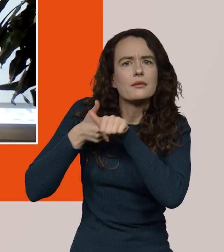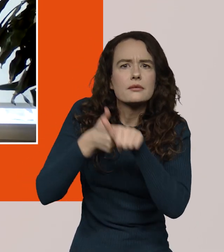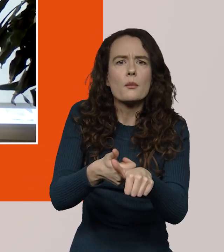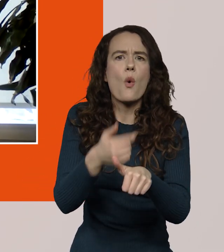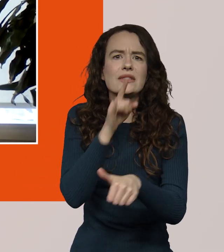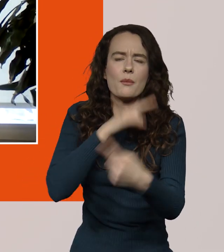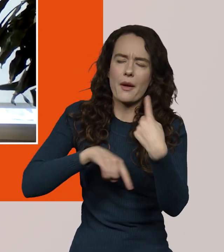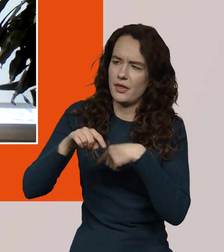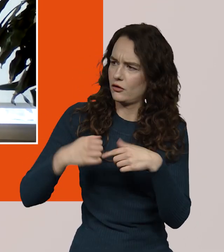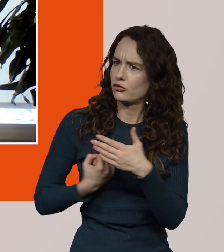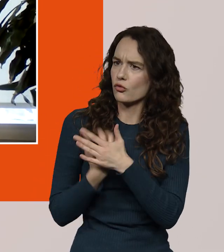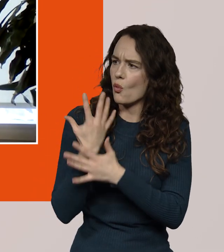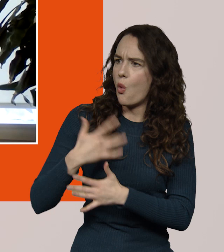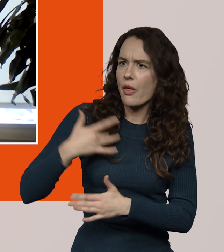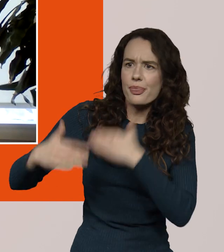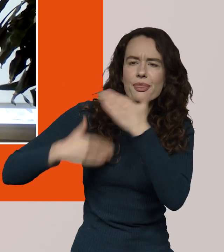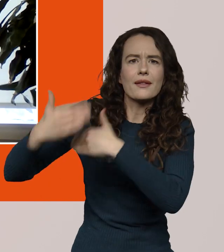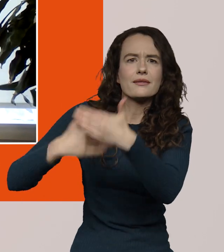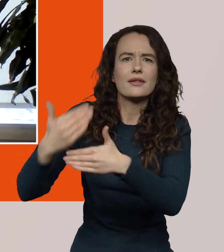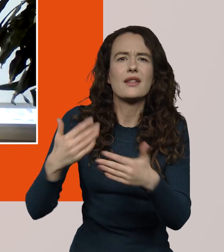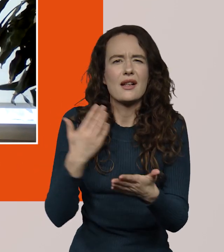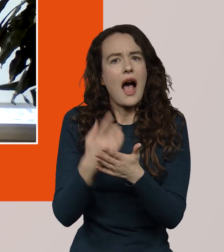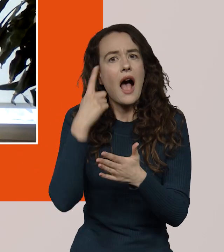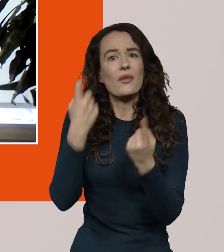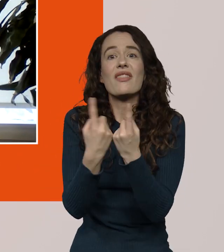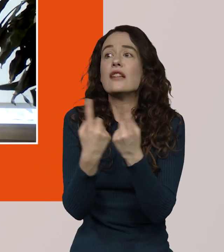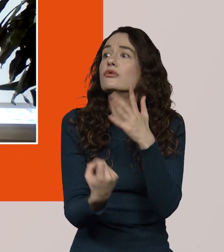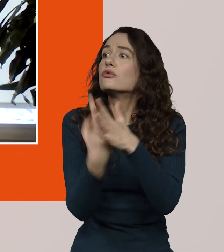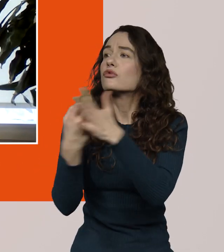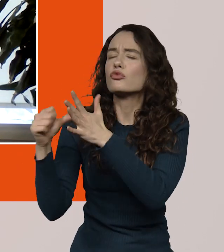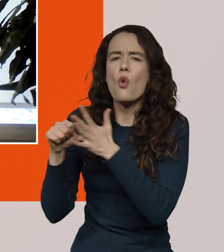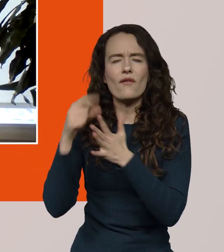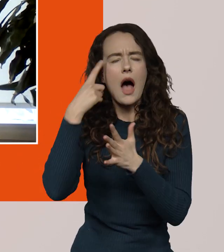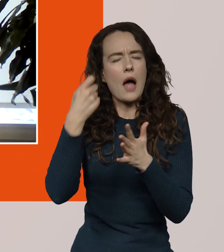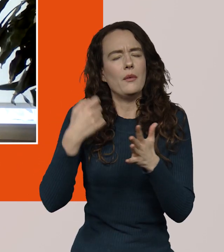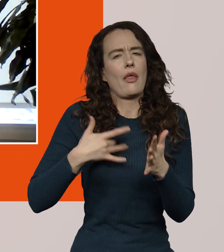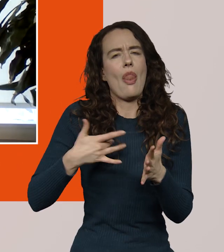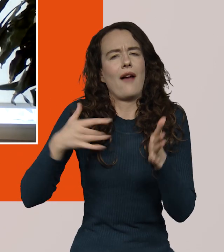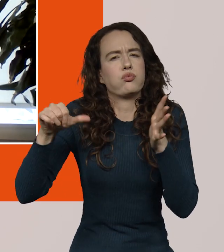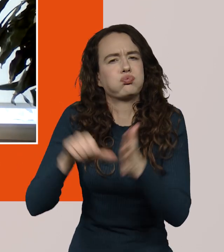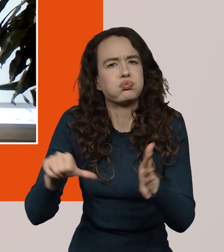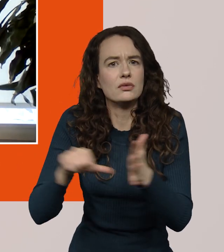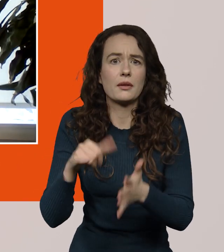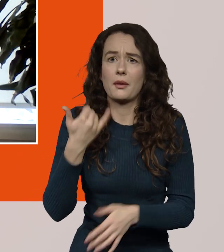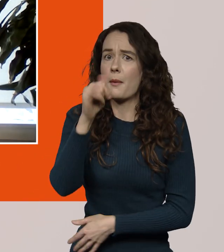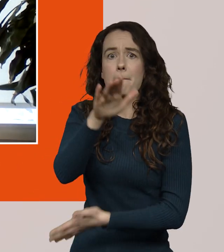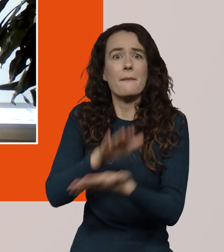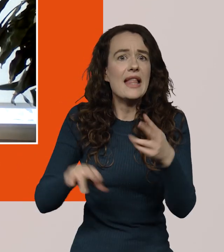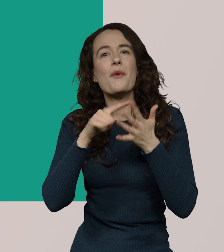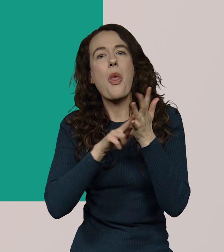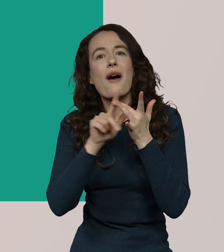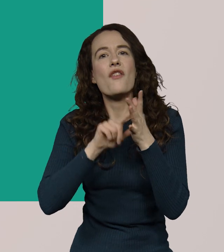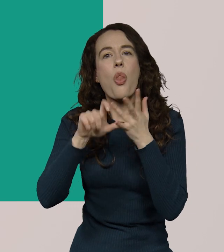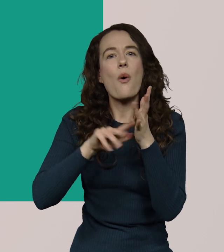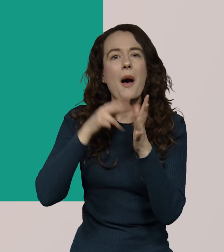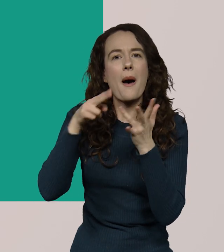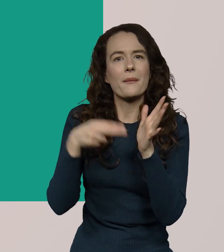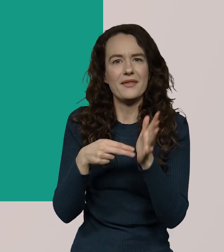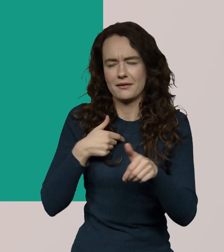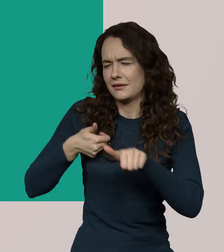lives who support our growth, especially when things get a bit tricky and a bit tough. So that might be your parents or your carers,